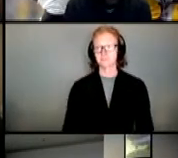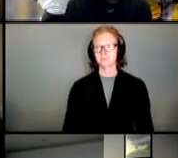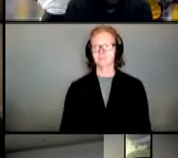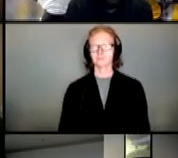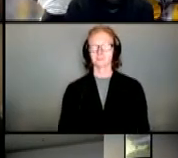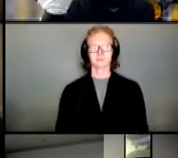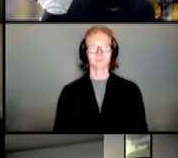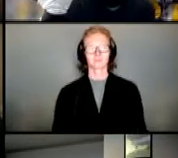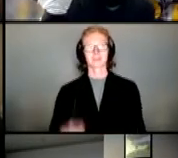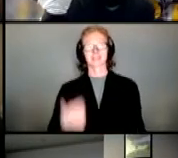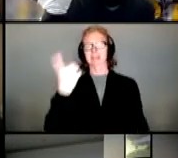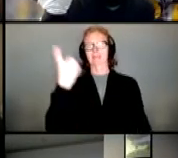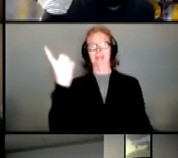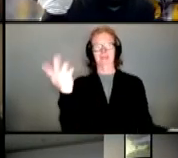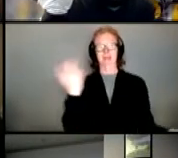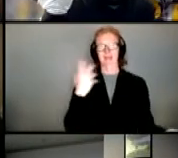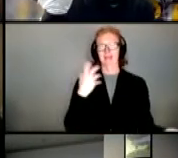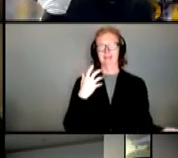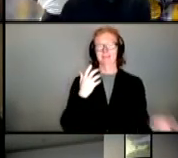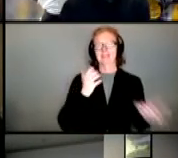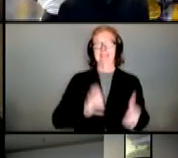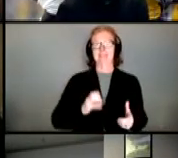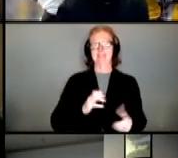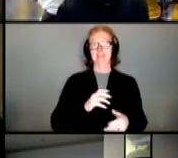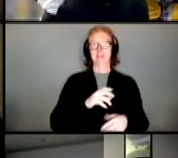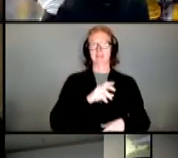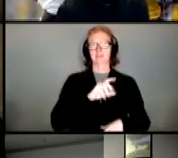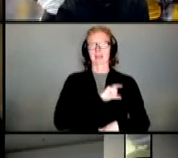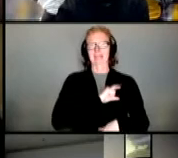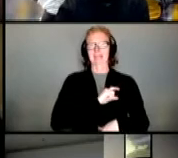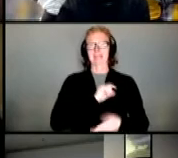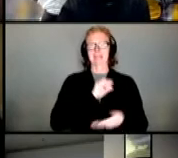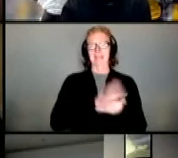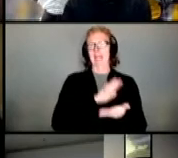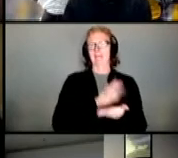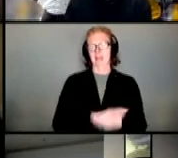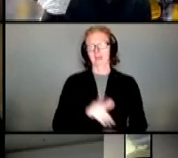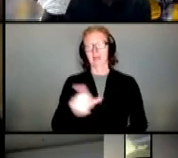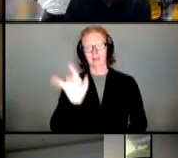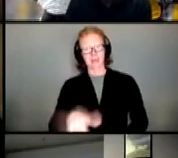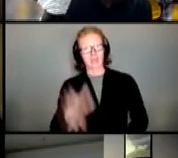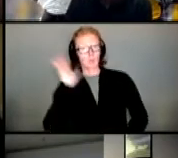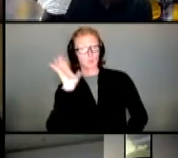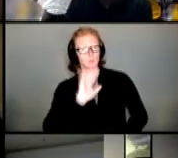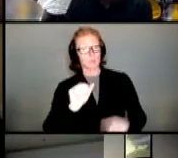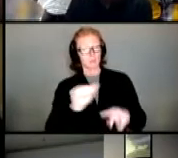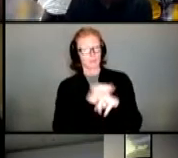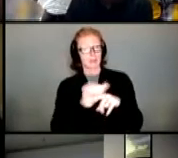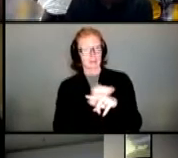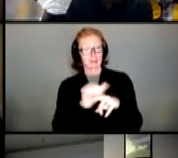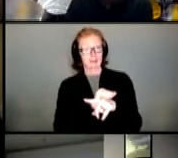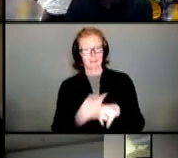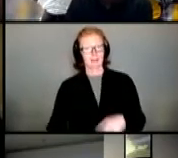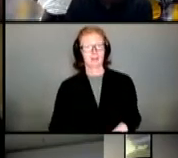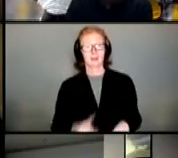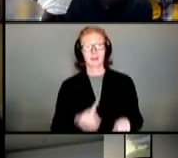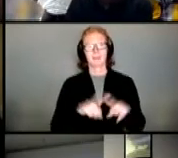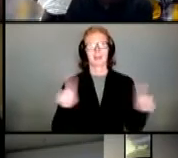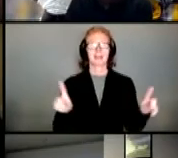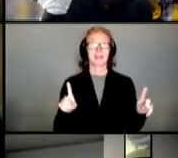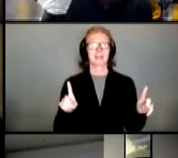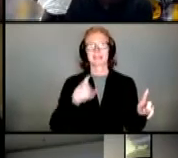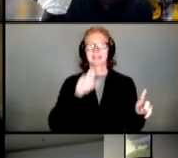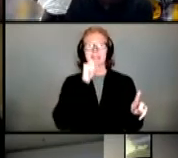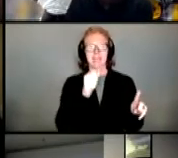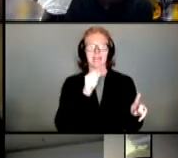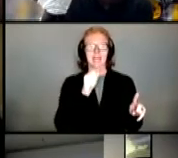So something like the Citizens Police Academy. Yeah, the Citizens Academy used to be a part of the training, but It's not, again, it's